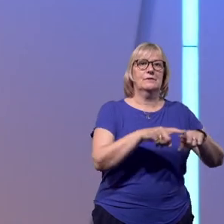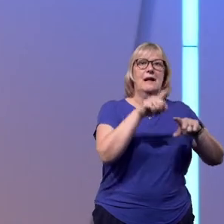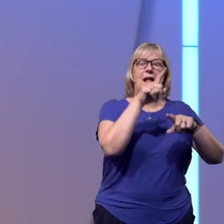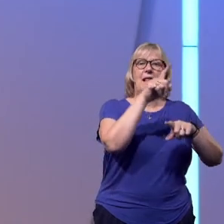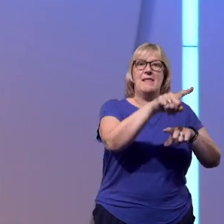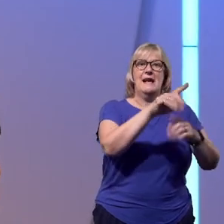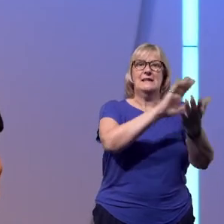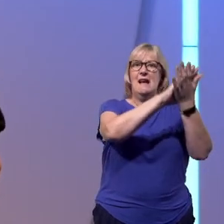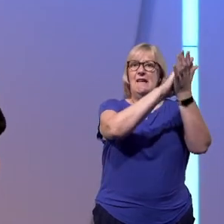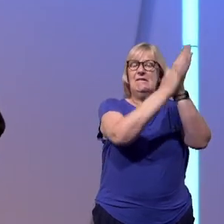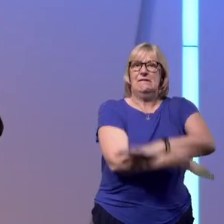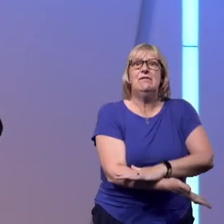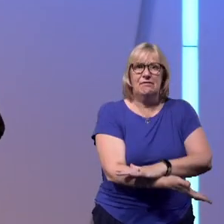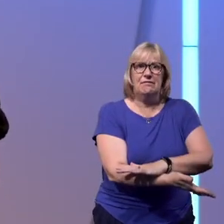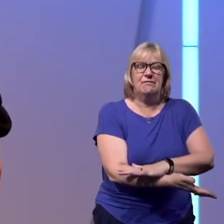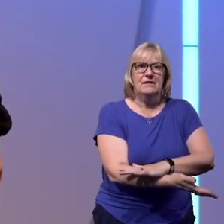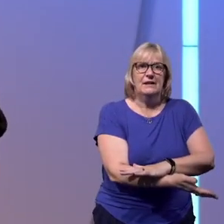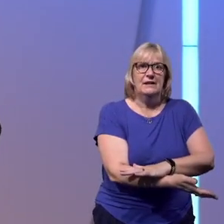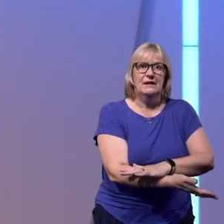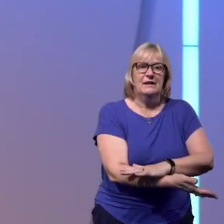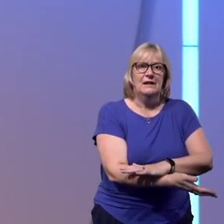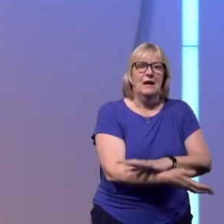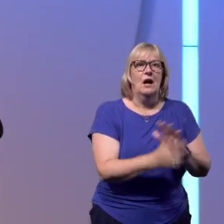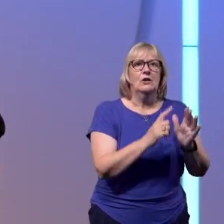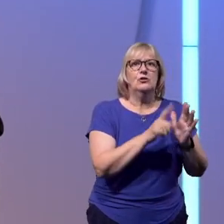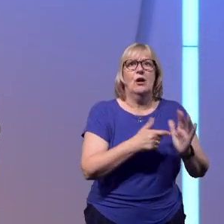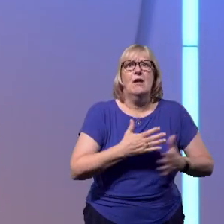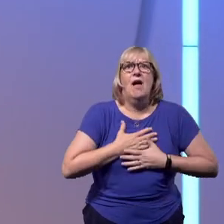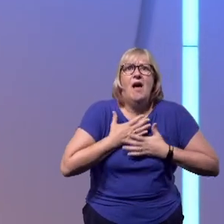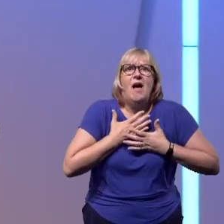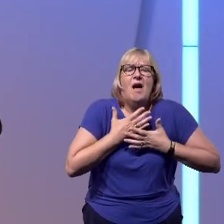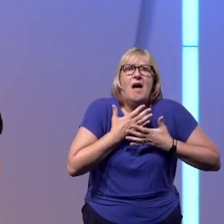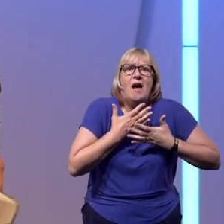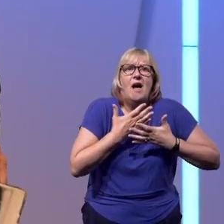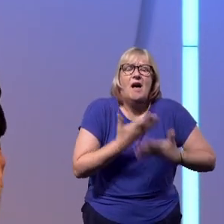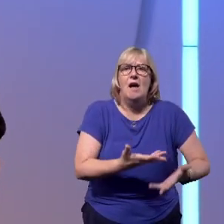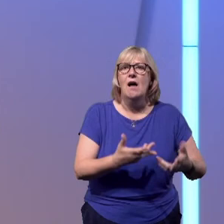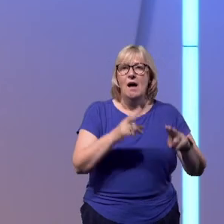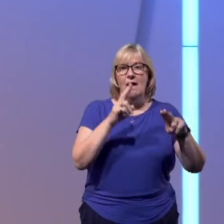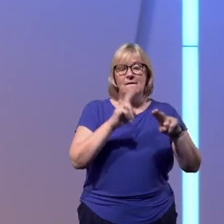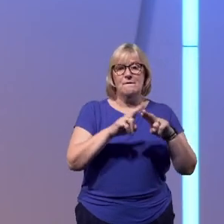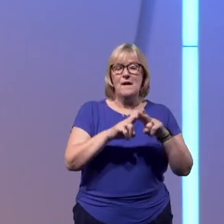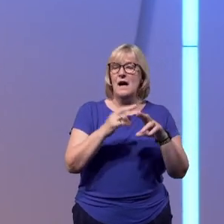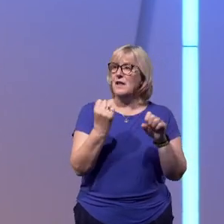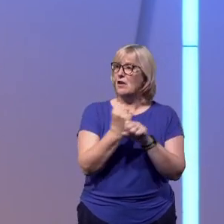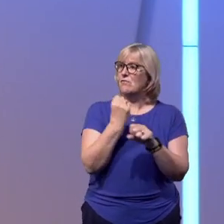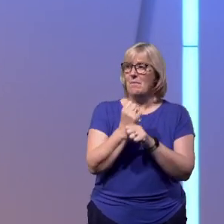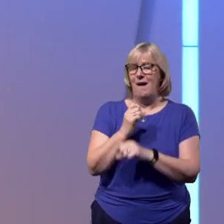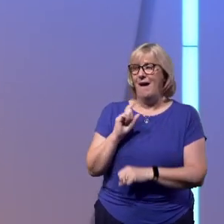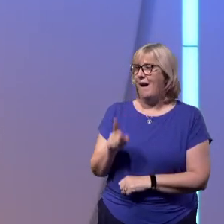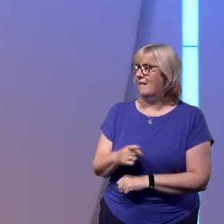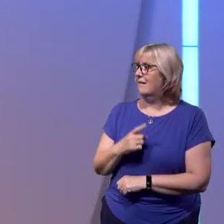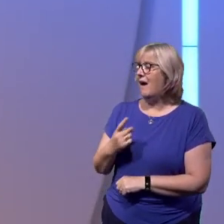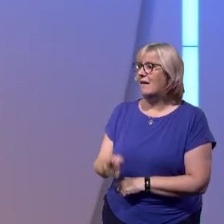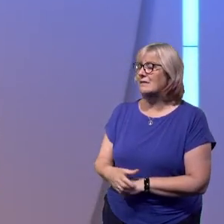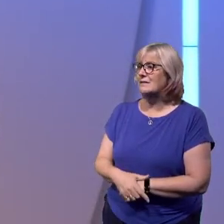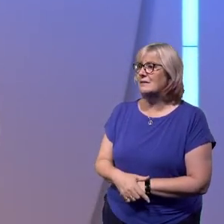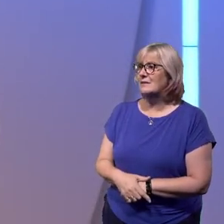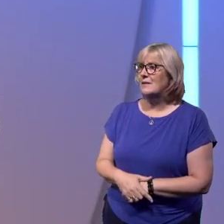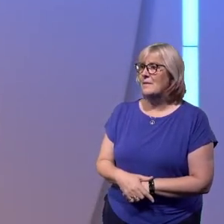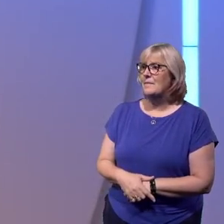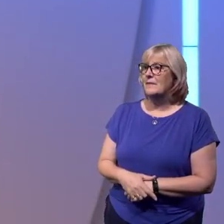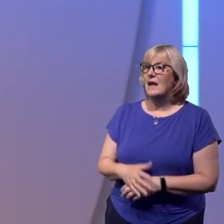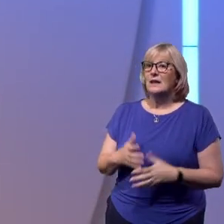and his father, Sir Arnold, could not repair it. And he said, so do you know what I started doing? I started